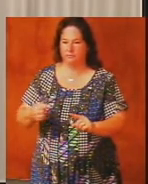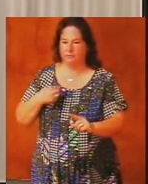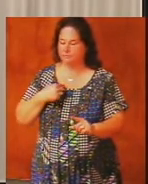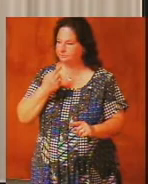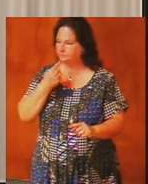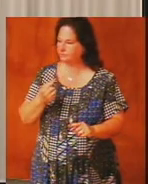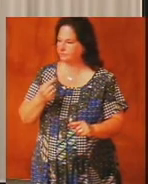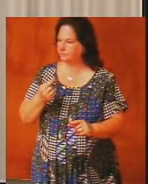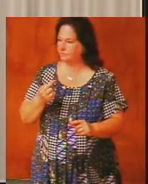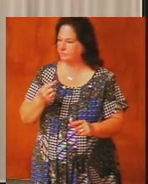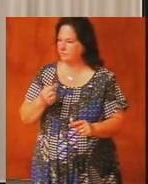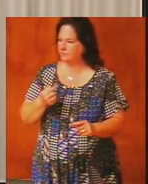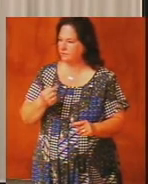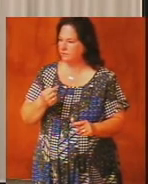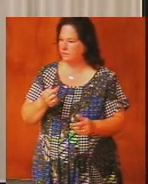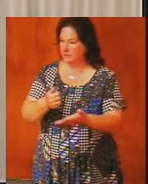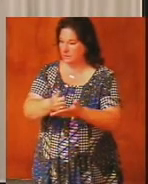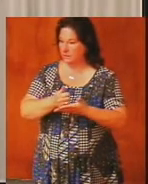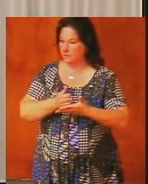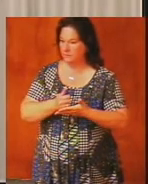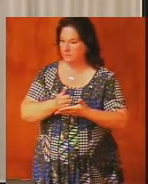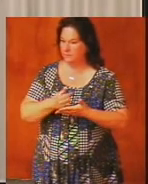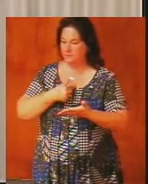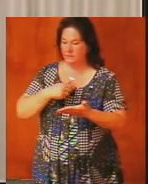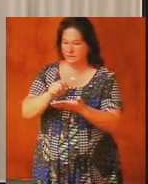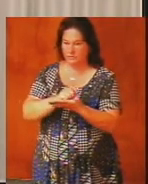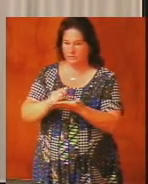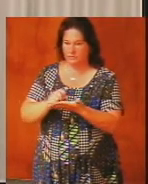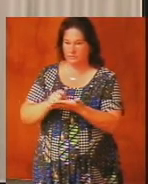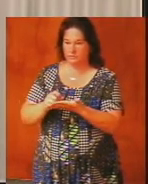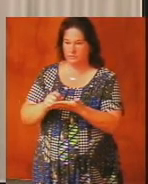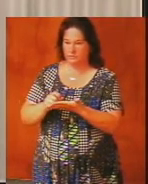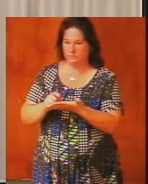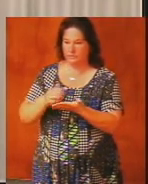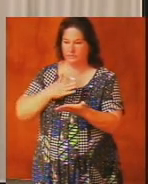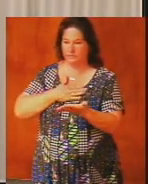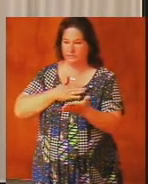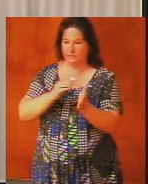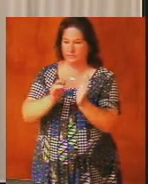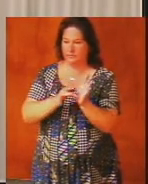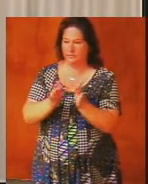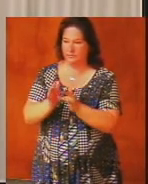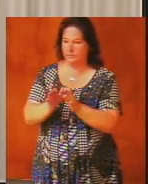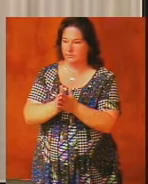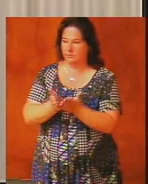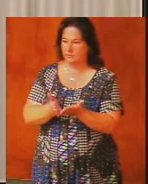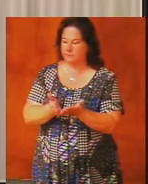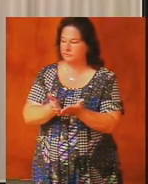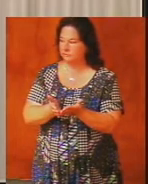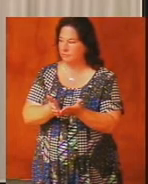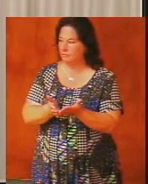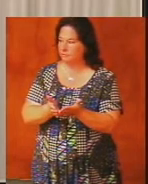tell you what, it helps me to mark up my Bible.